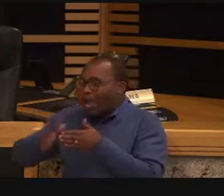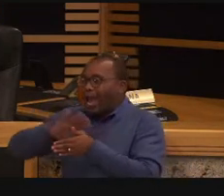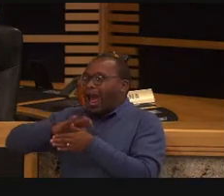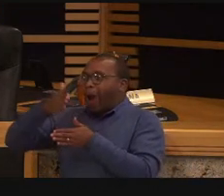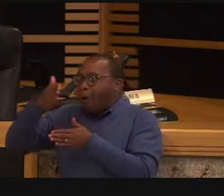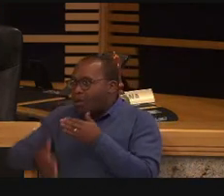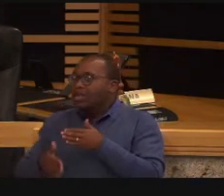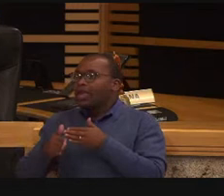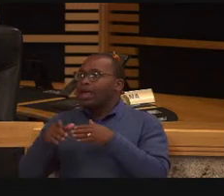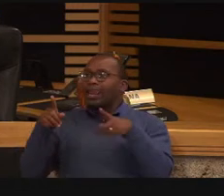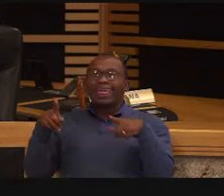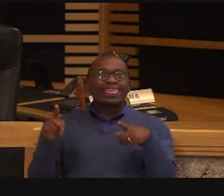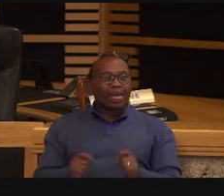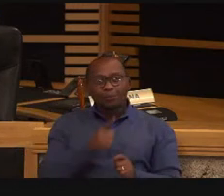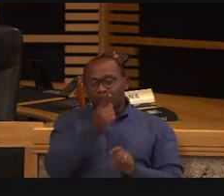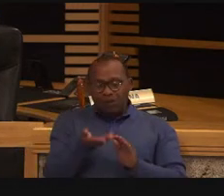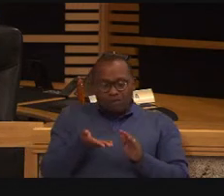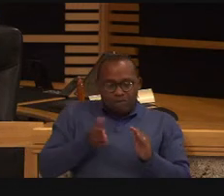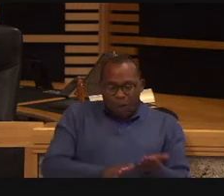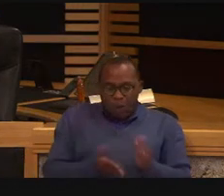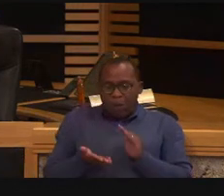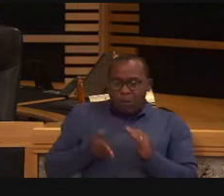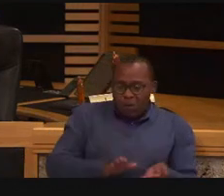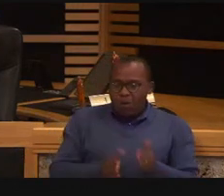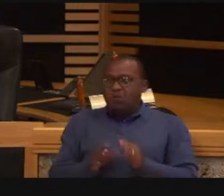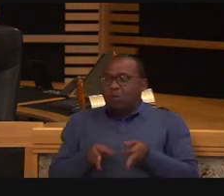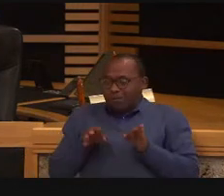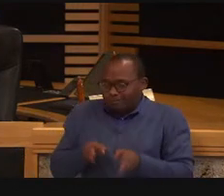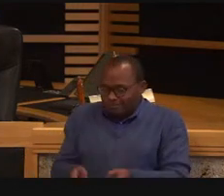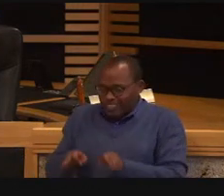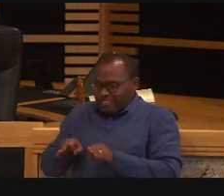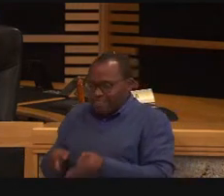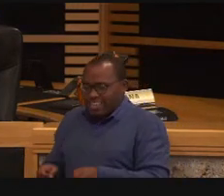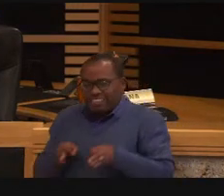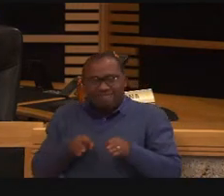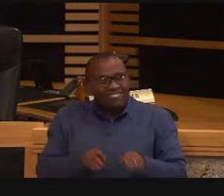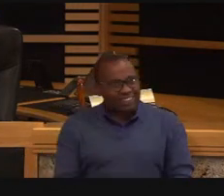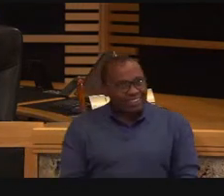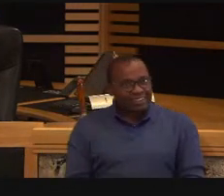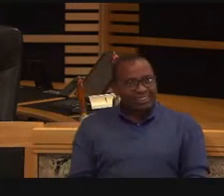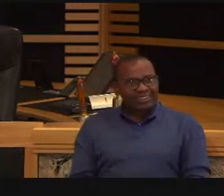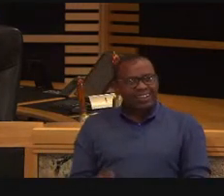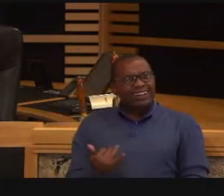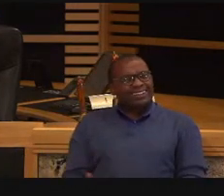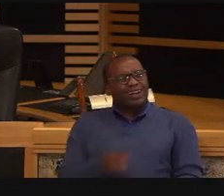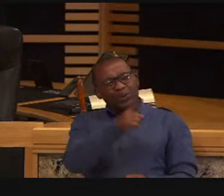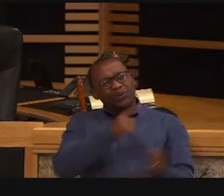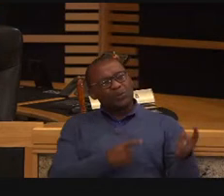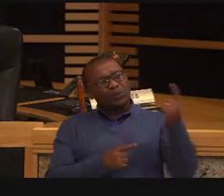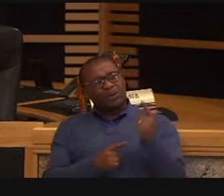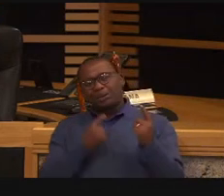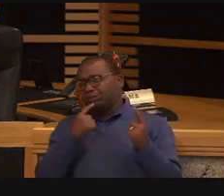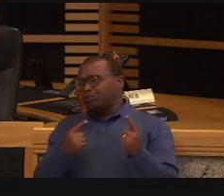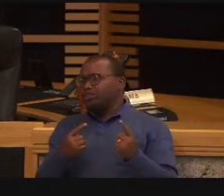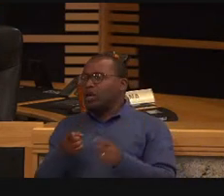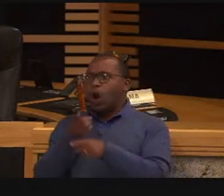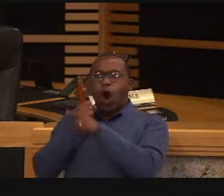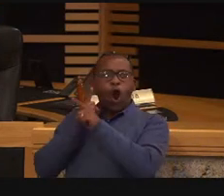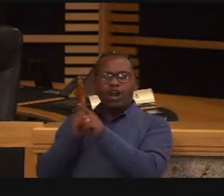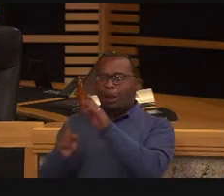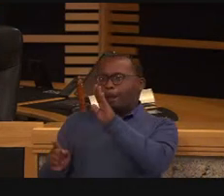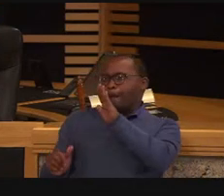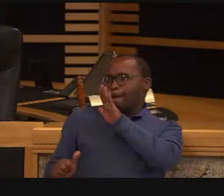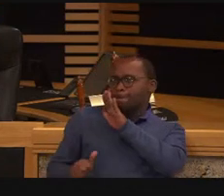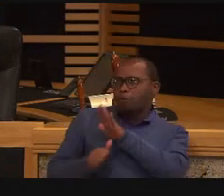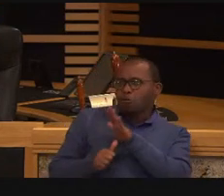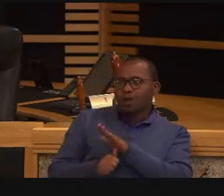eKapa. Asiyazi ke le order that is so important and needs eKapa. Ngoba every